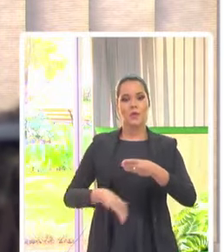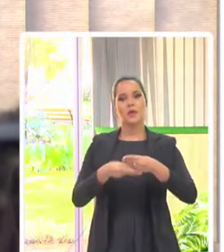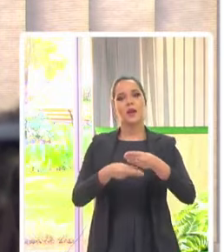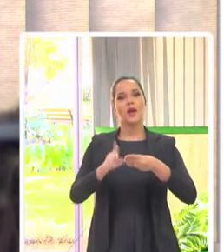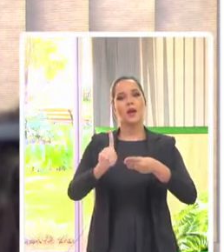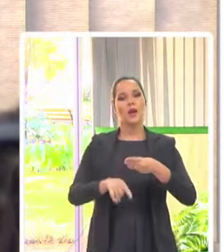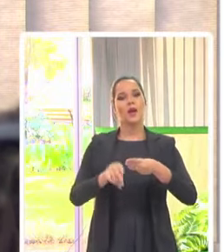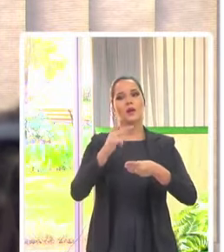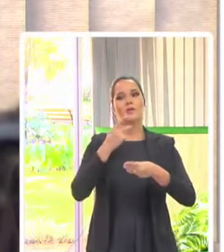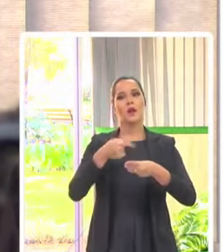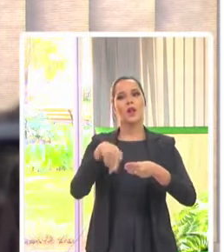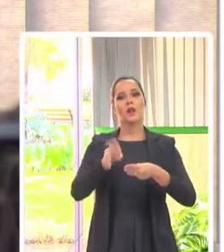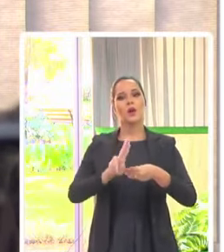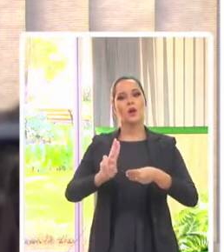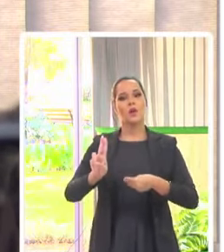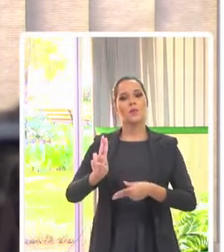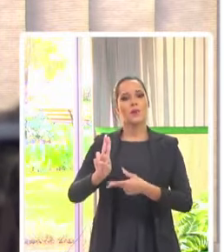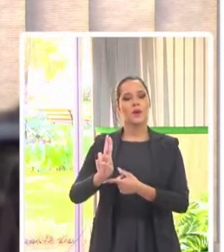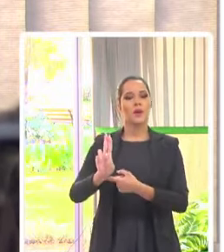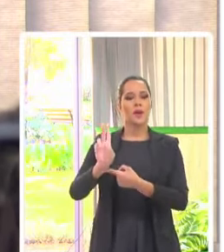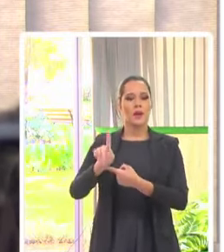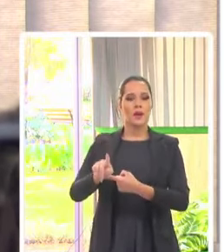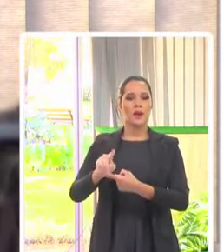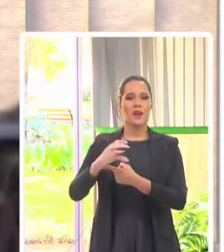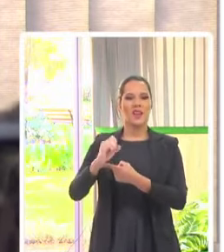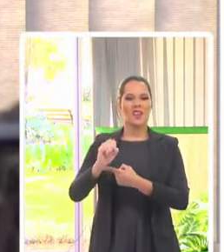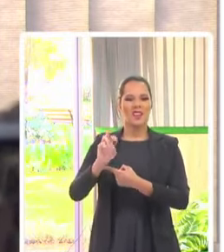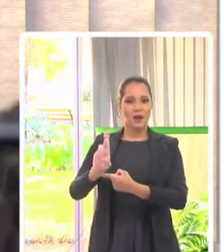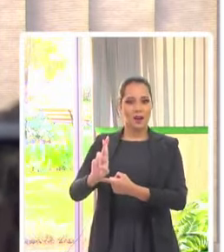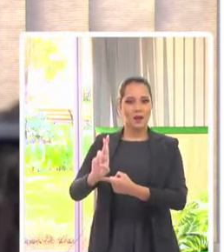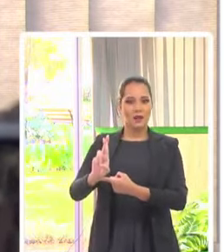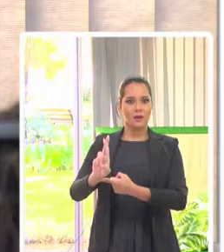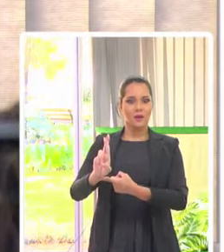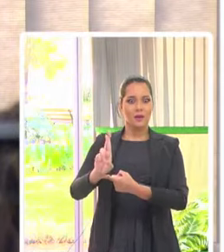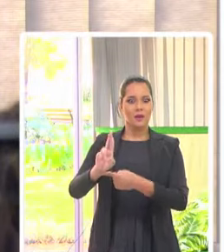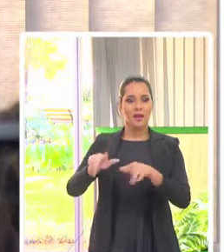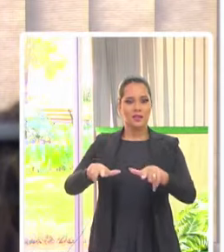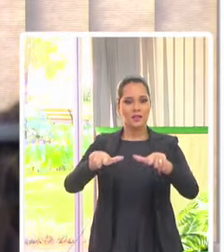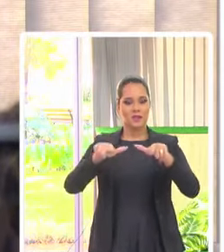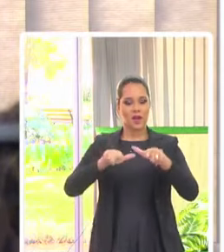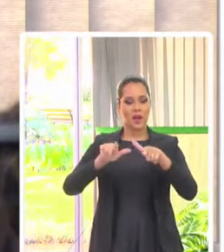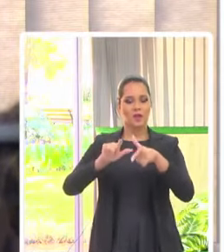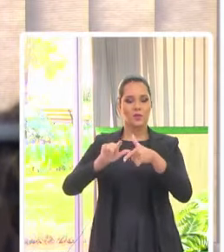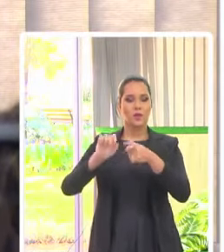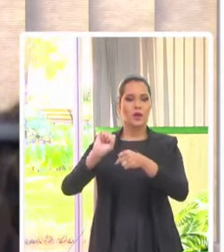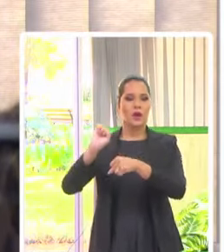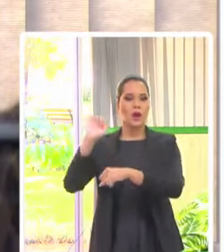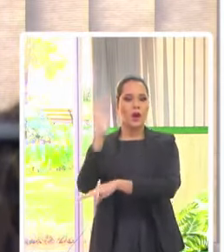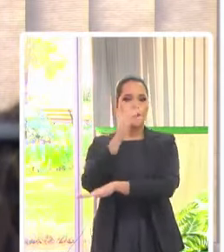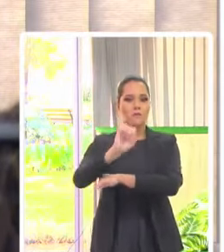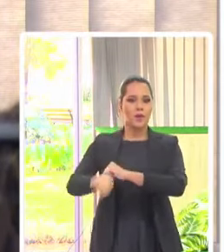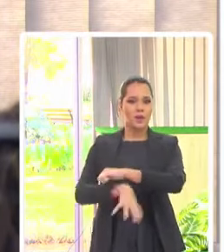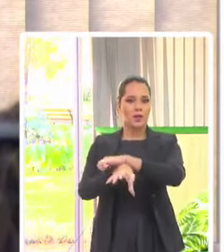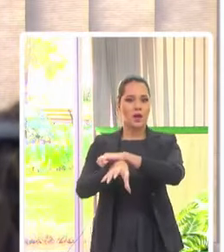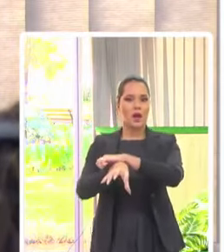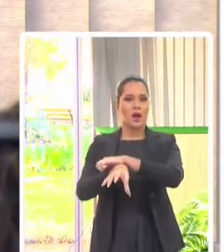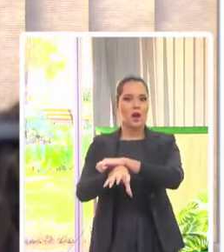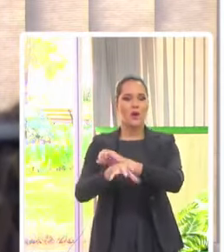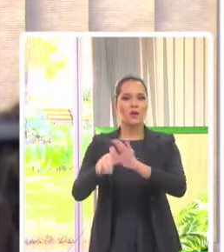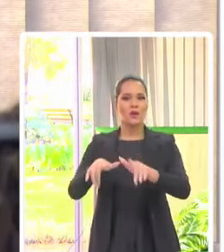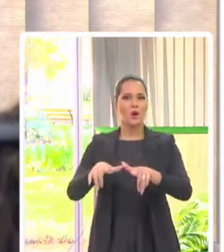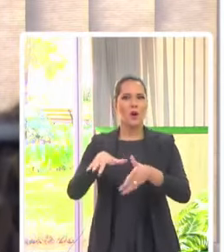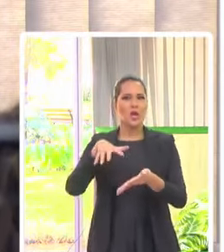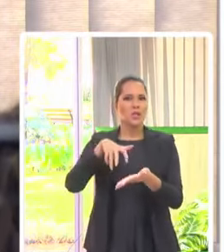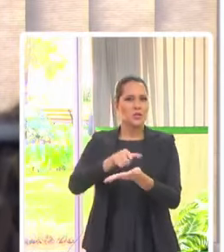the Rural Environmental Registry, which is so far a platform, soon to be a DPI or